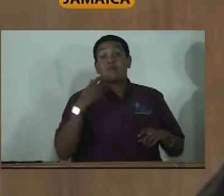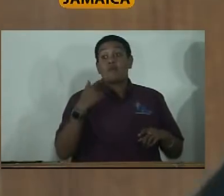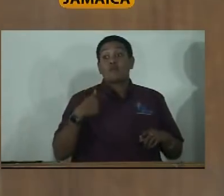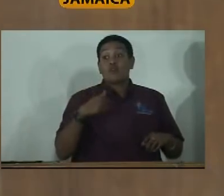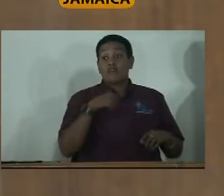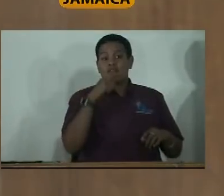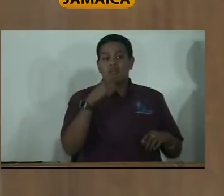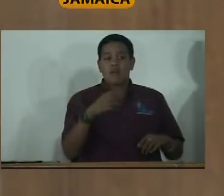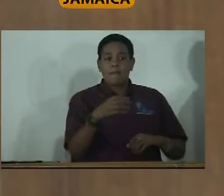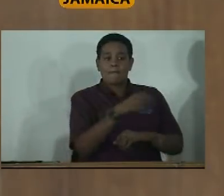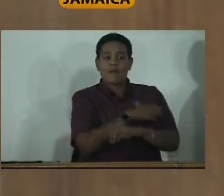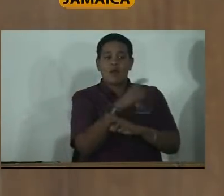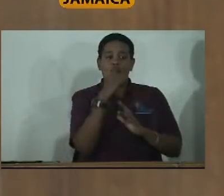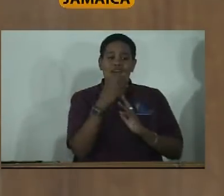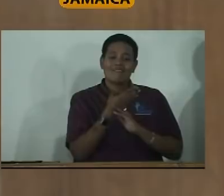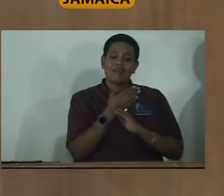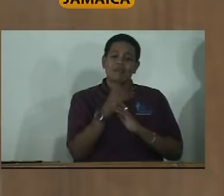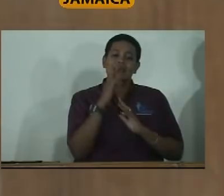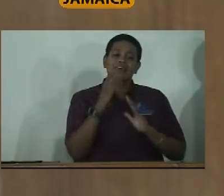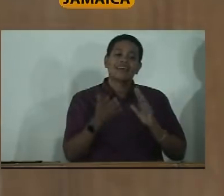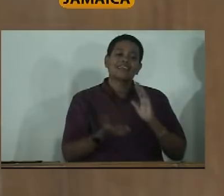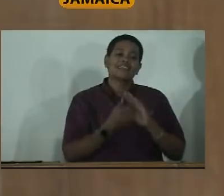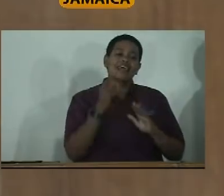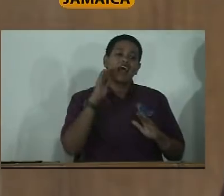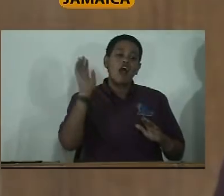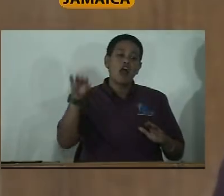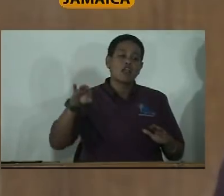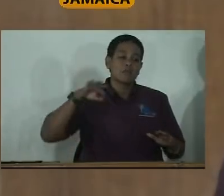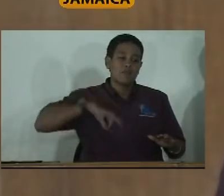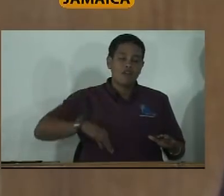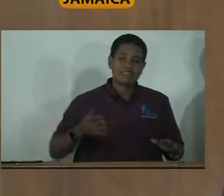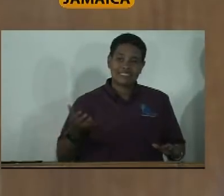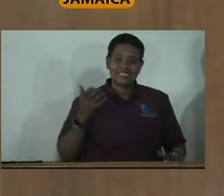power of intermediary and take all the profits.